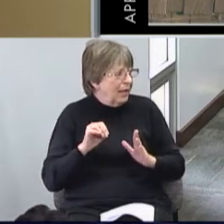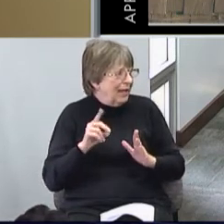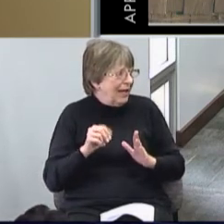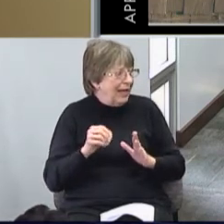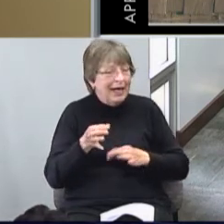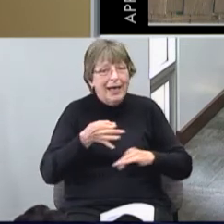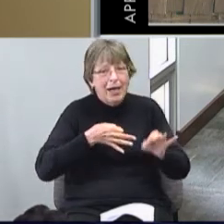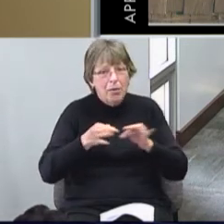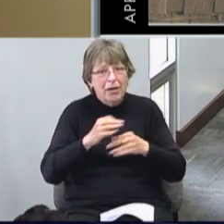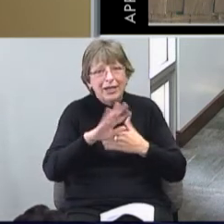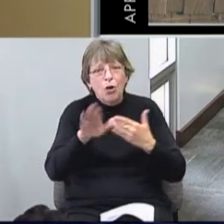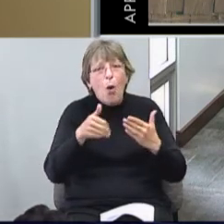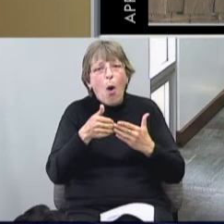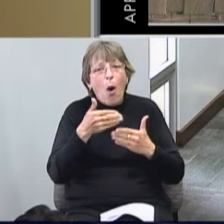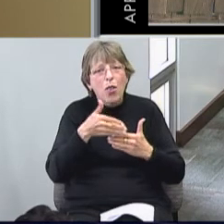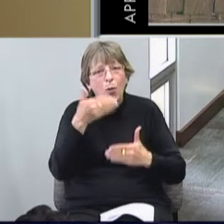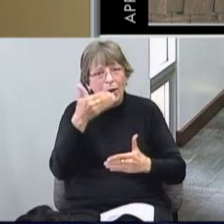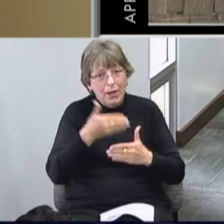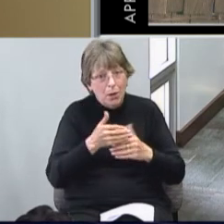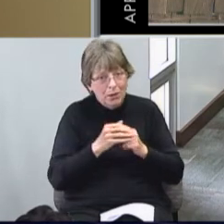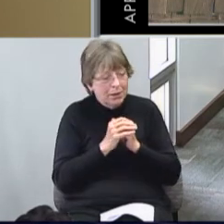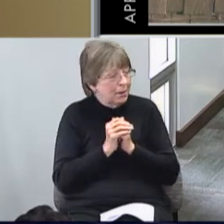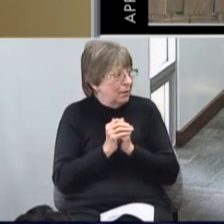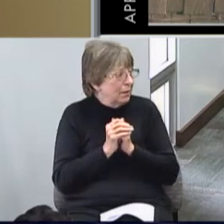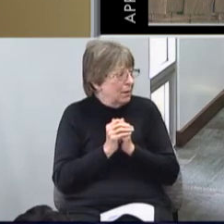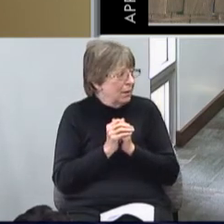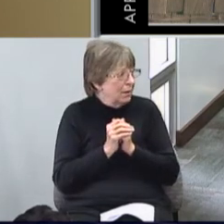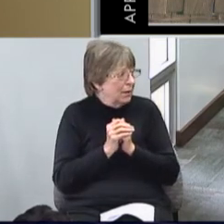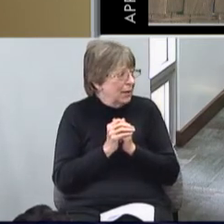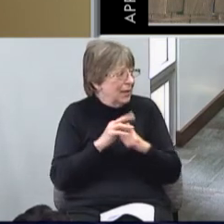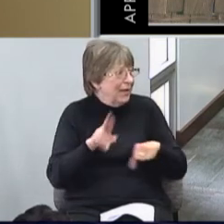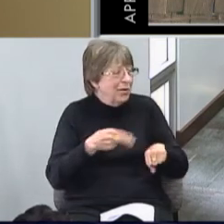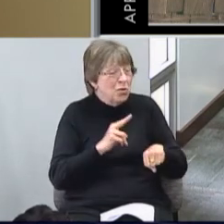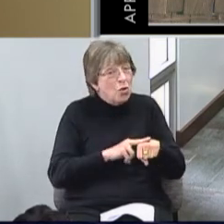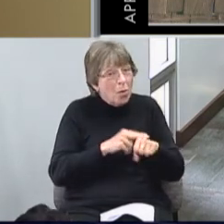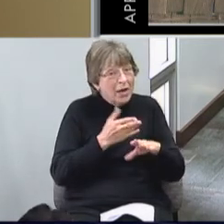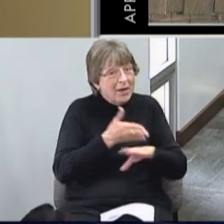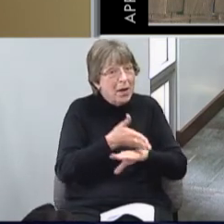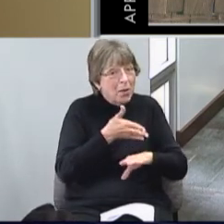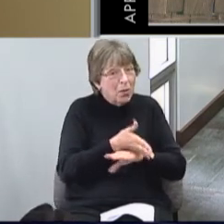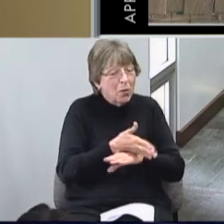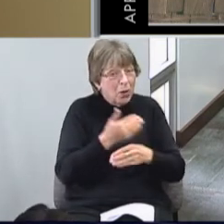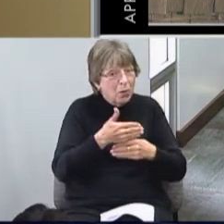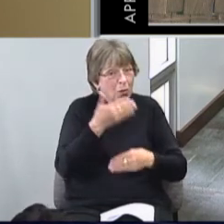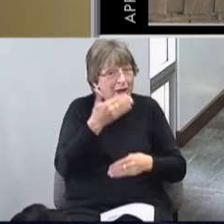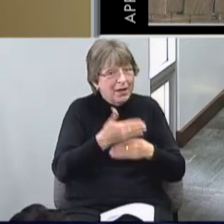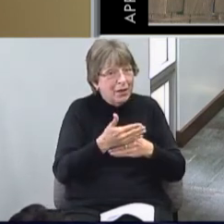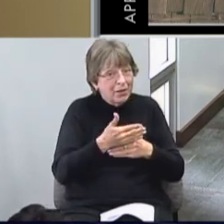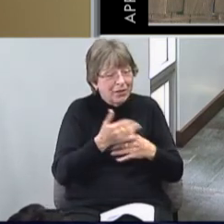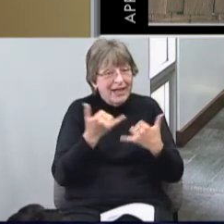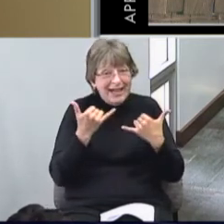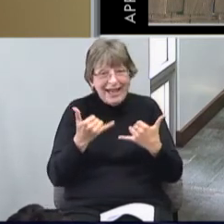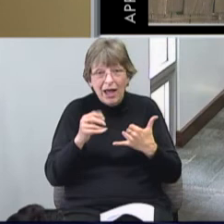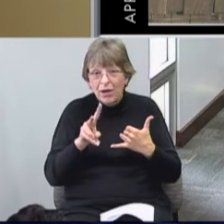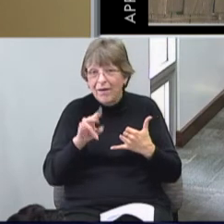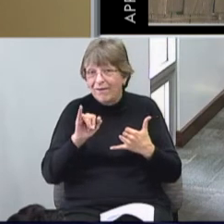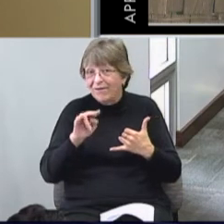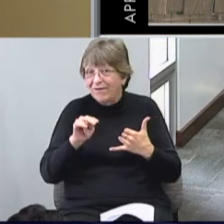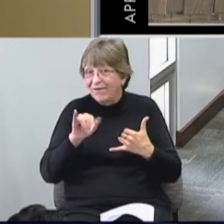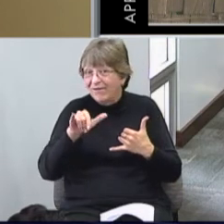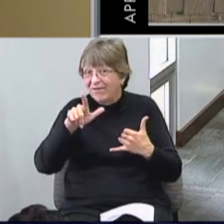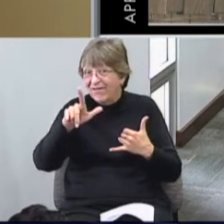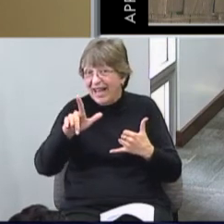were in the house. They were formerly wood windows, and they were replaced with vinyl windows,